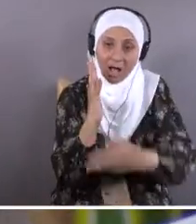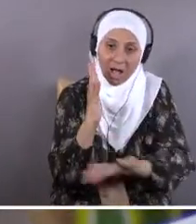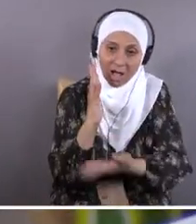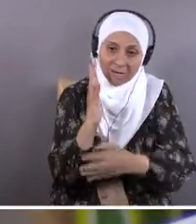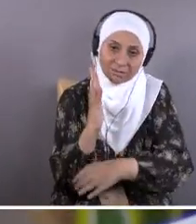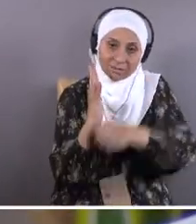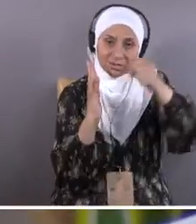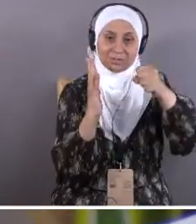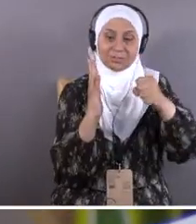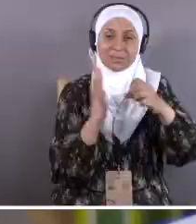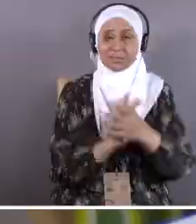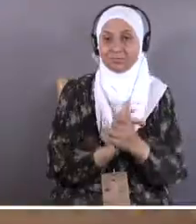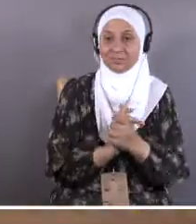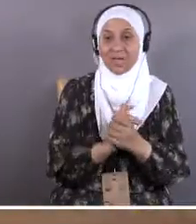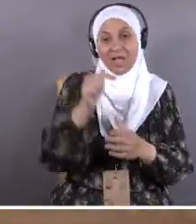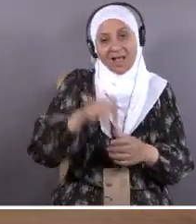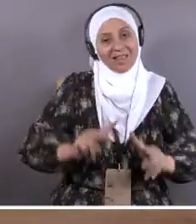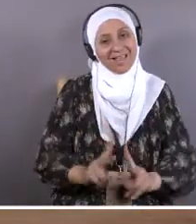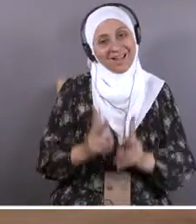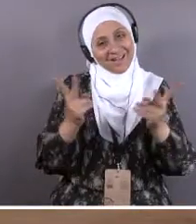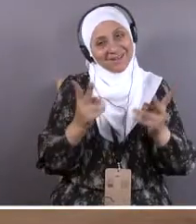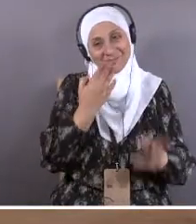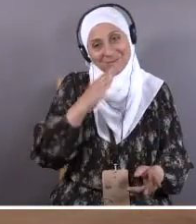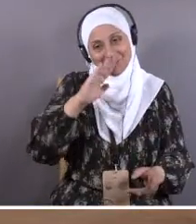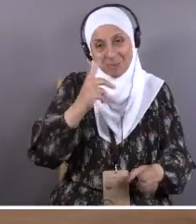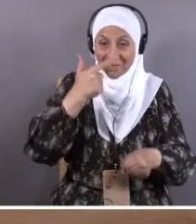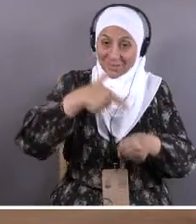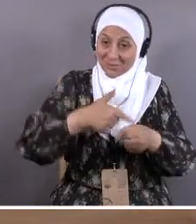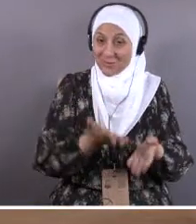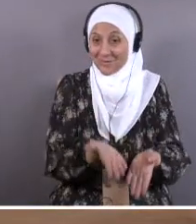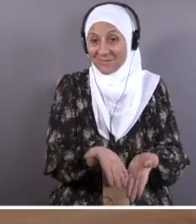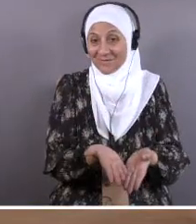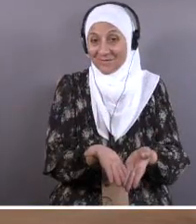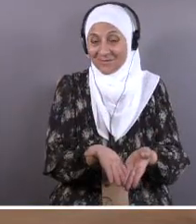alive. So this was something